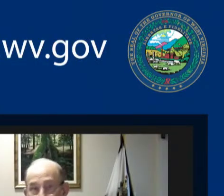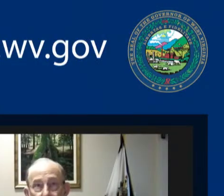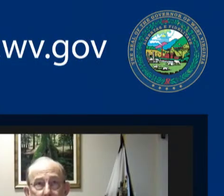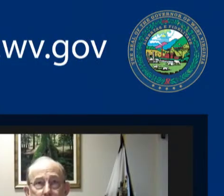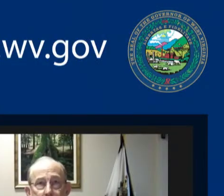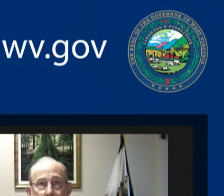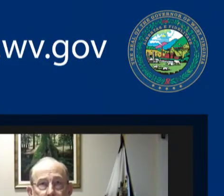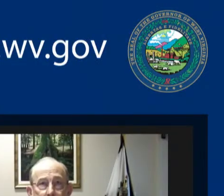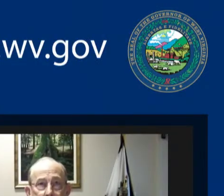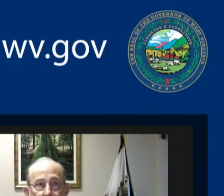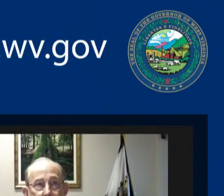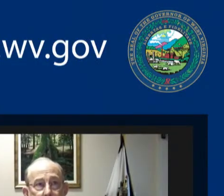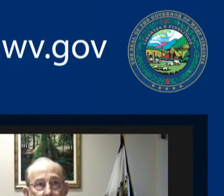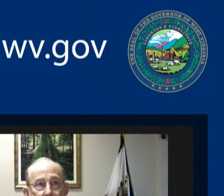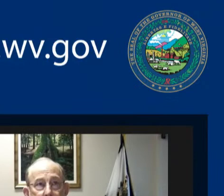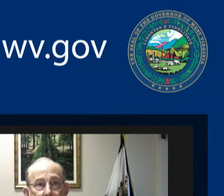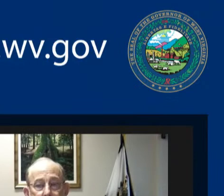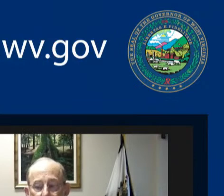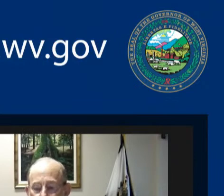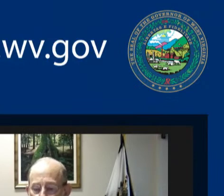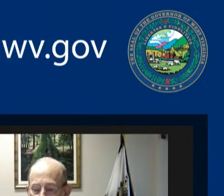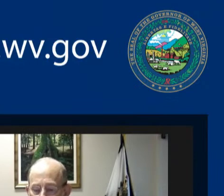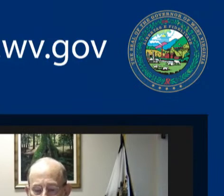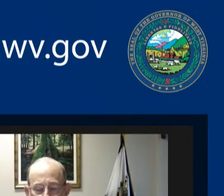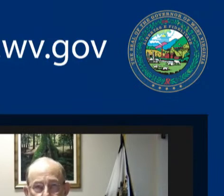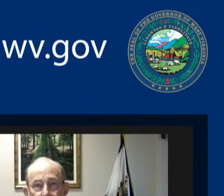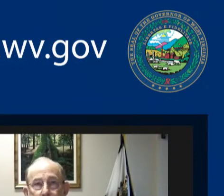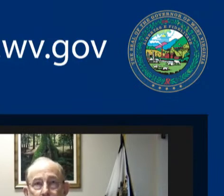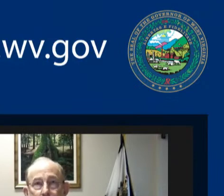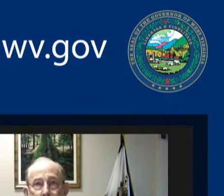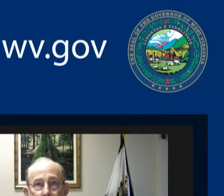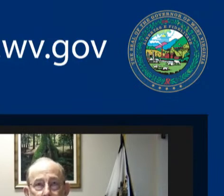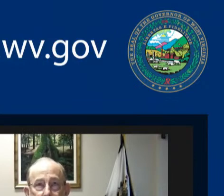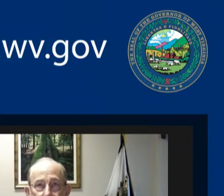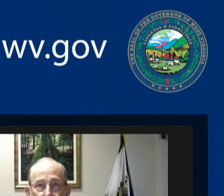All right, thank you, John Mark. Next to Kenny Bass with WCHS and Fox 11.